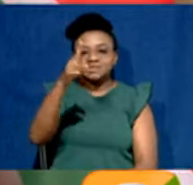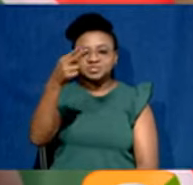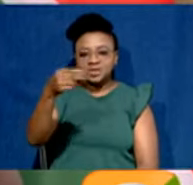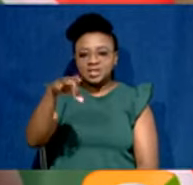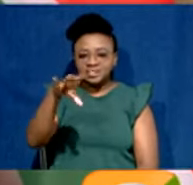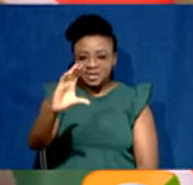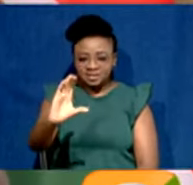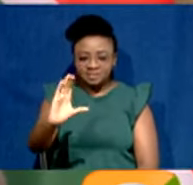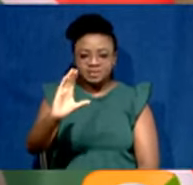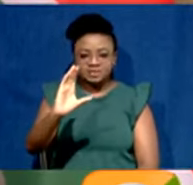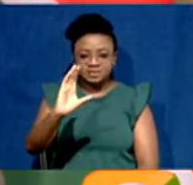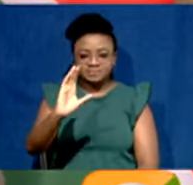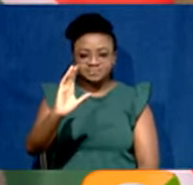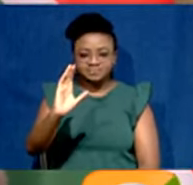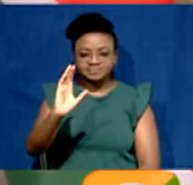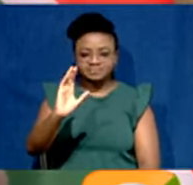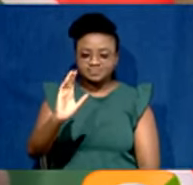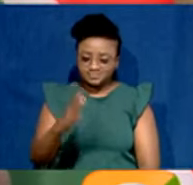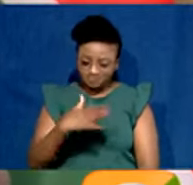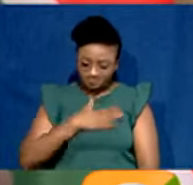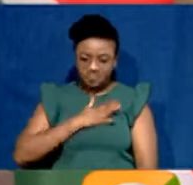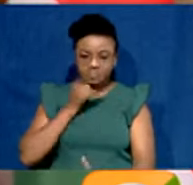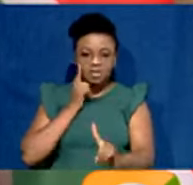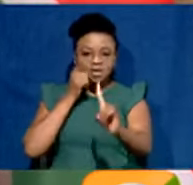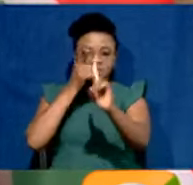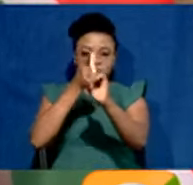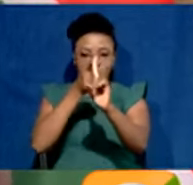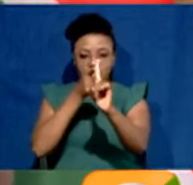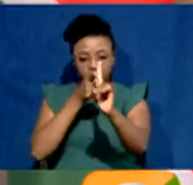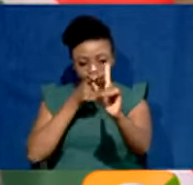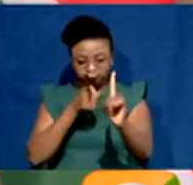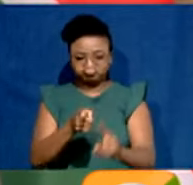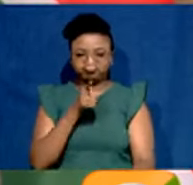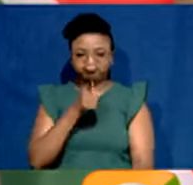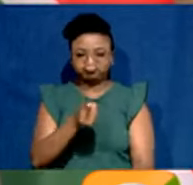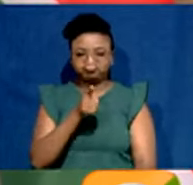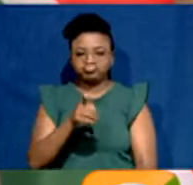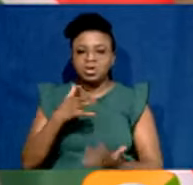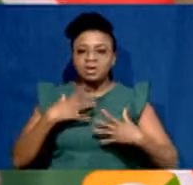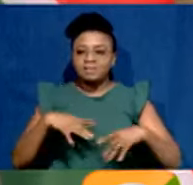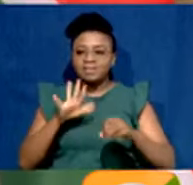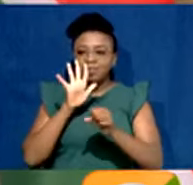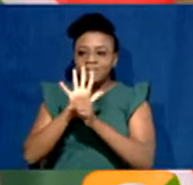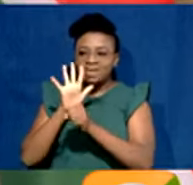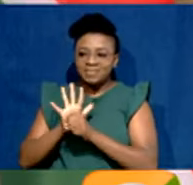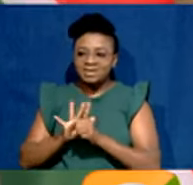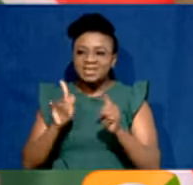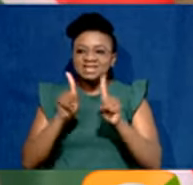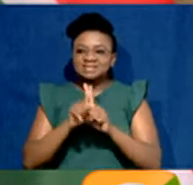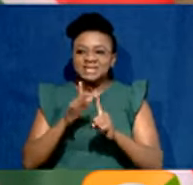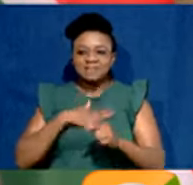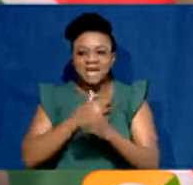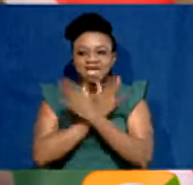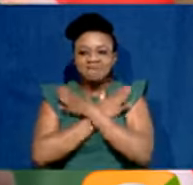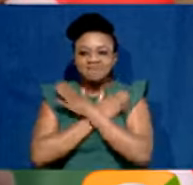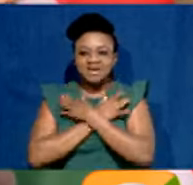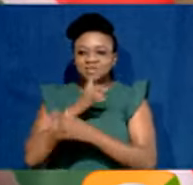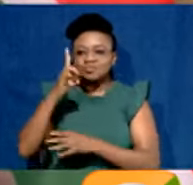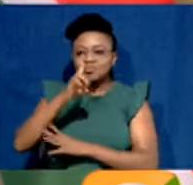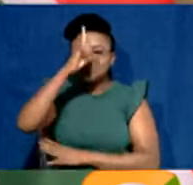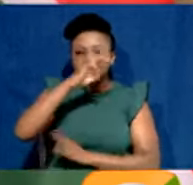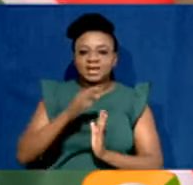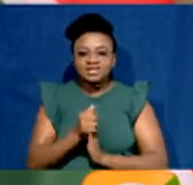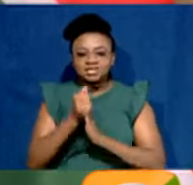forever. Mm-hmm. I intend to do precisely that. Right. Many people, including my friends who are religious leaders, they have told me, oh, you